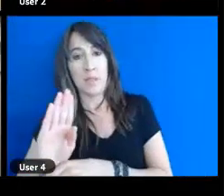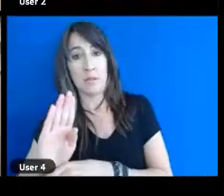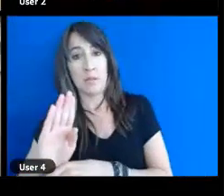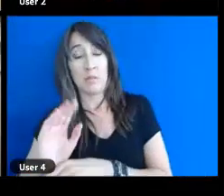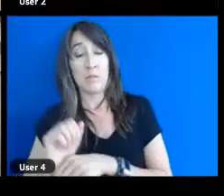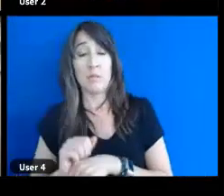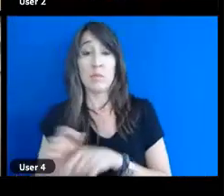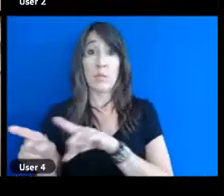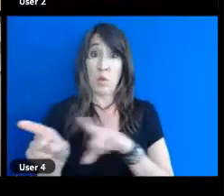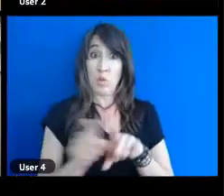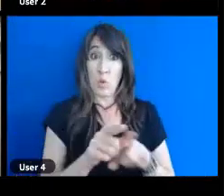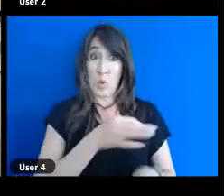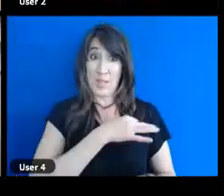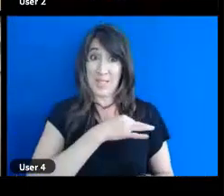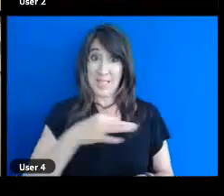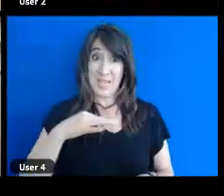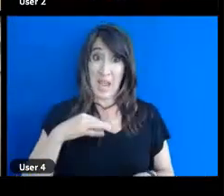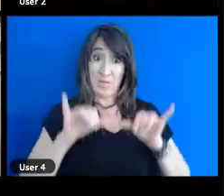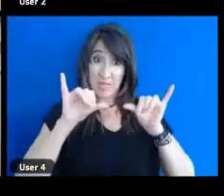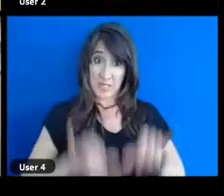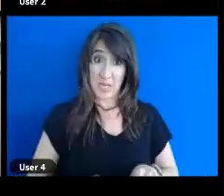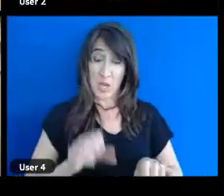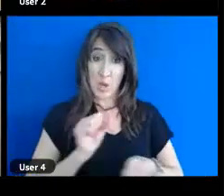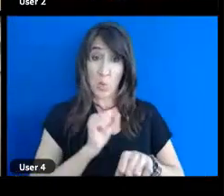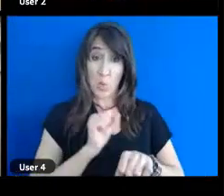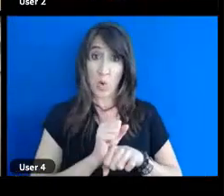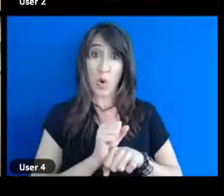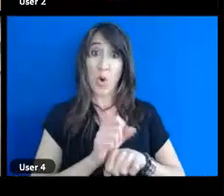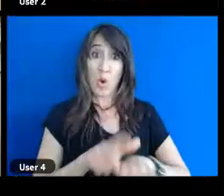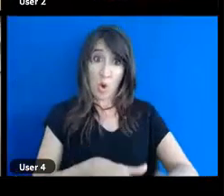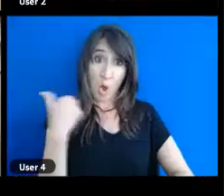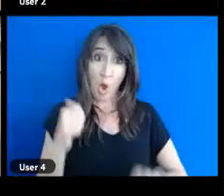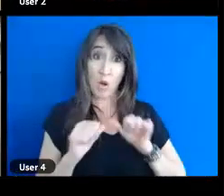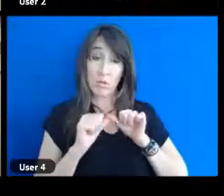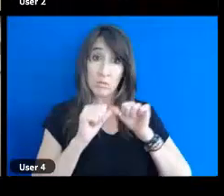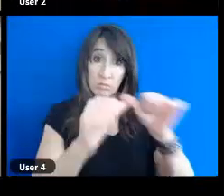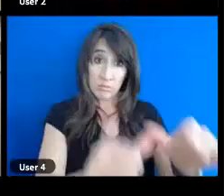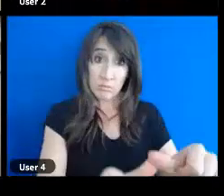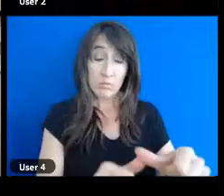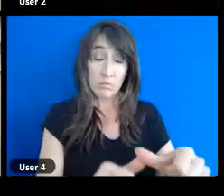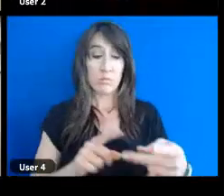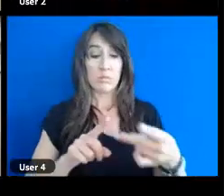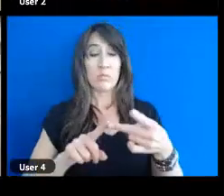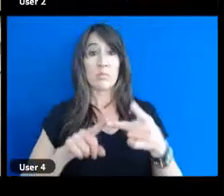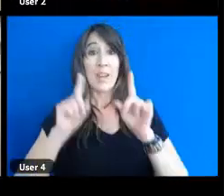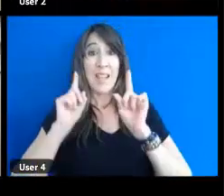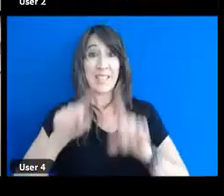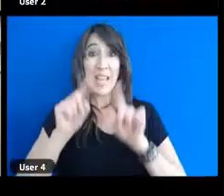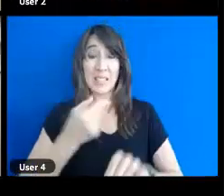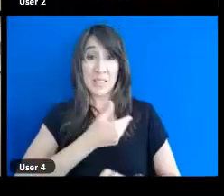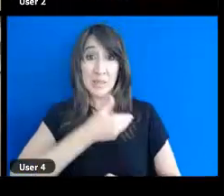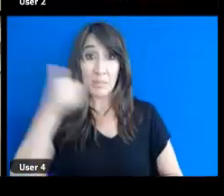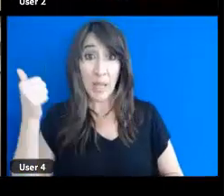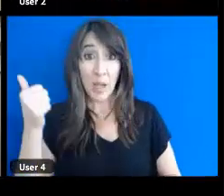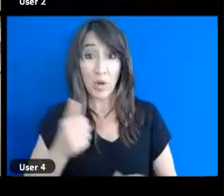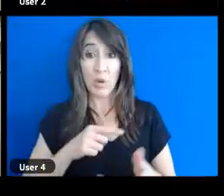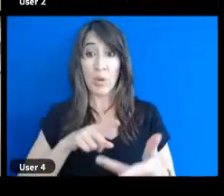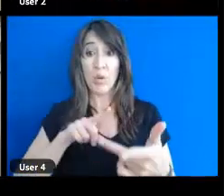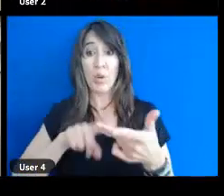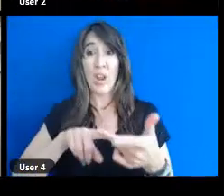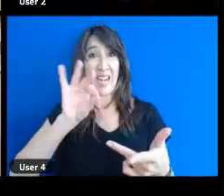that staff retention rate is higher, attendance is average or better. This is reports